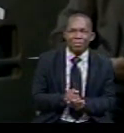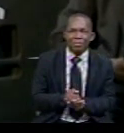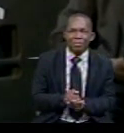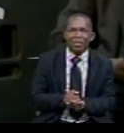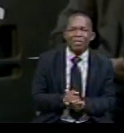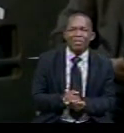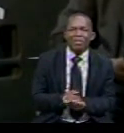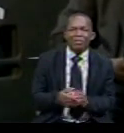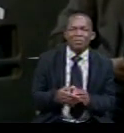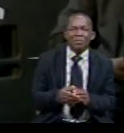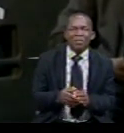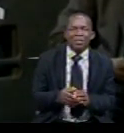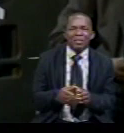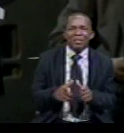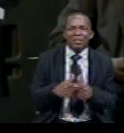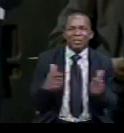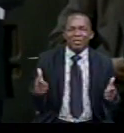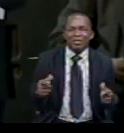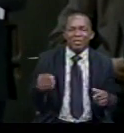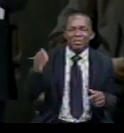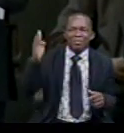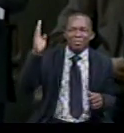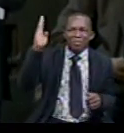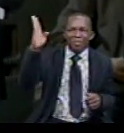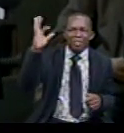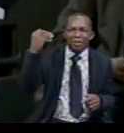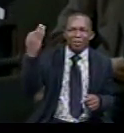Distinguished ministers of the gospel